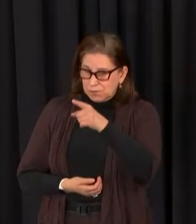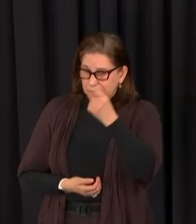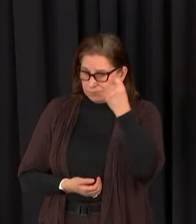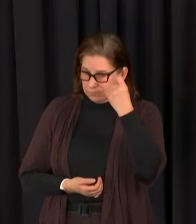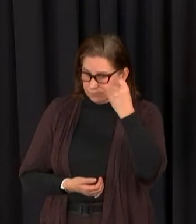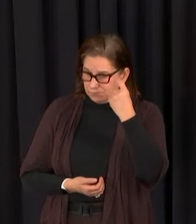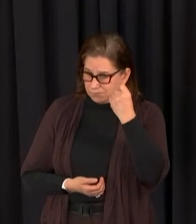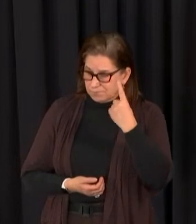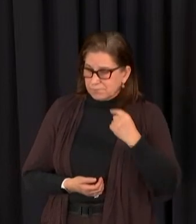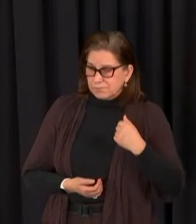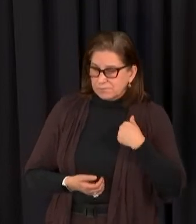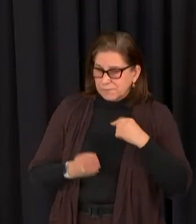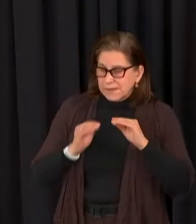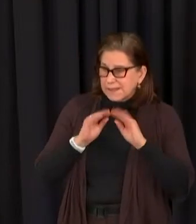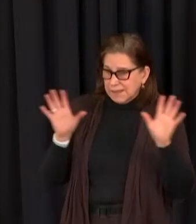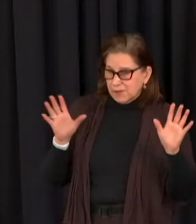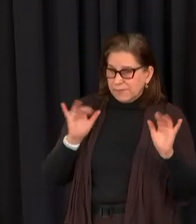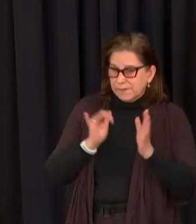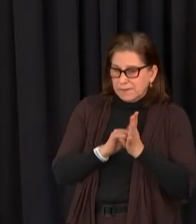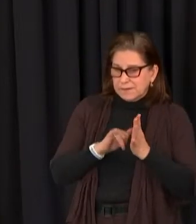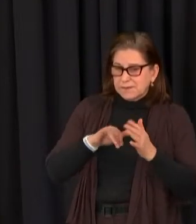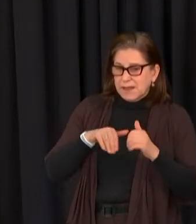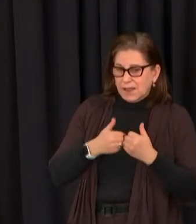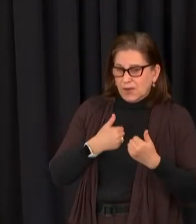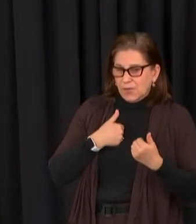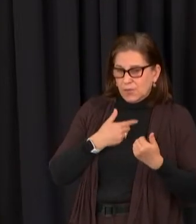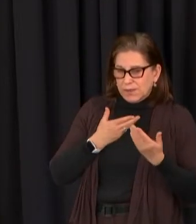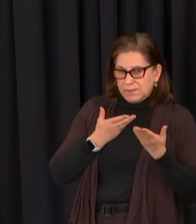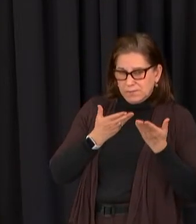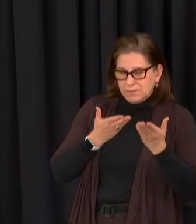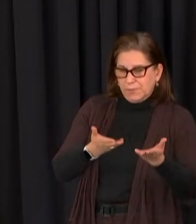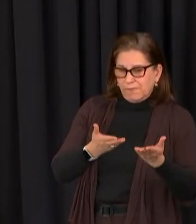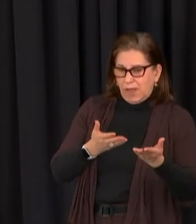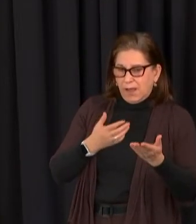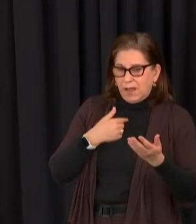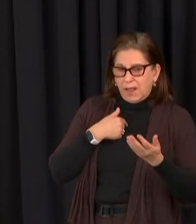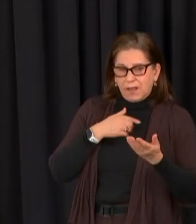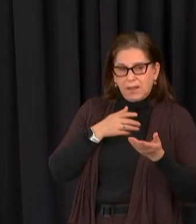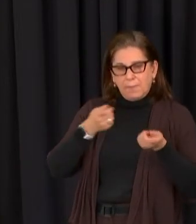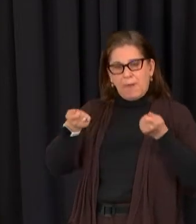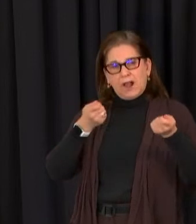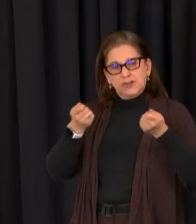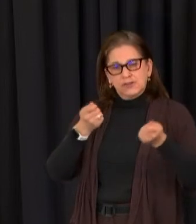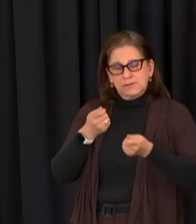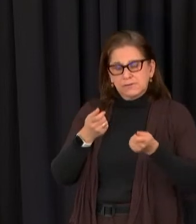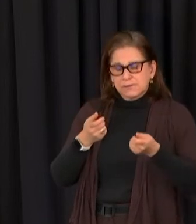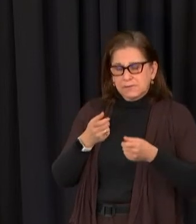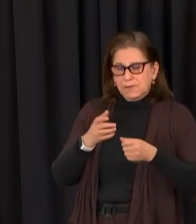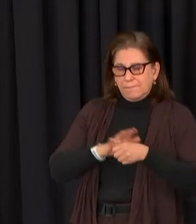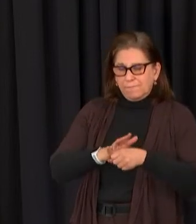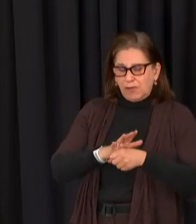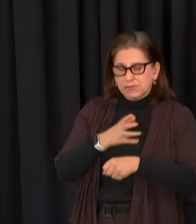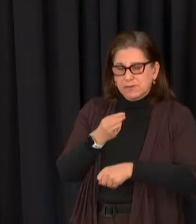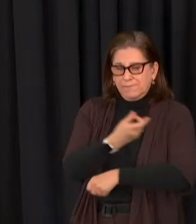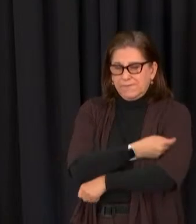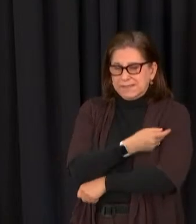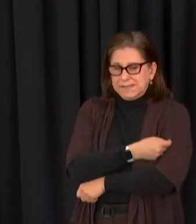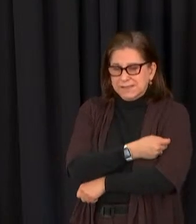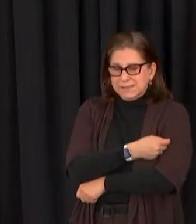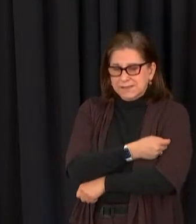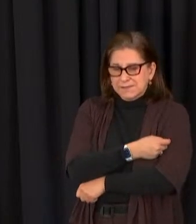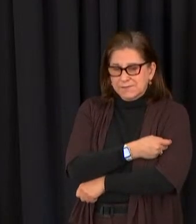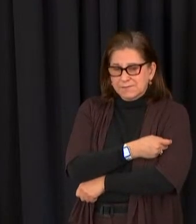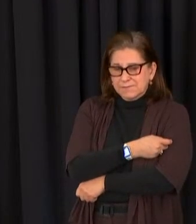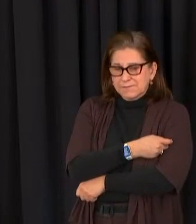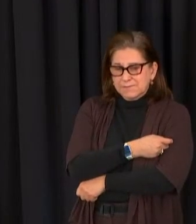here, that this virus hasn't affected everyone the same way. That the prevalence of the virus